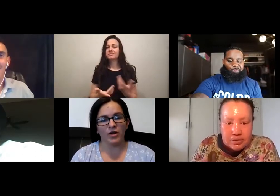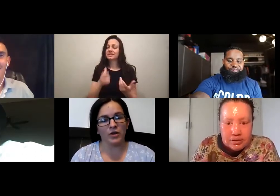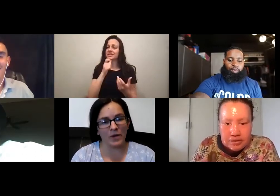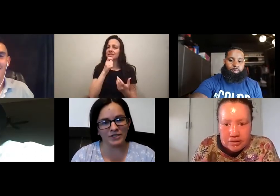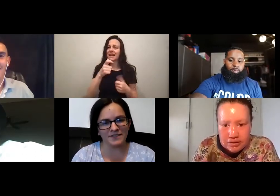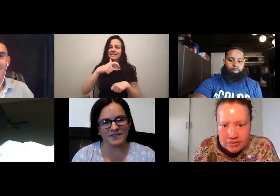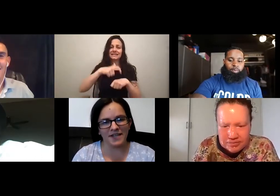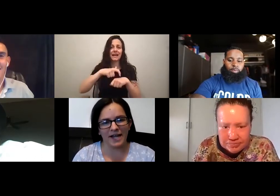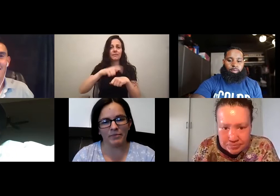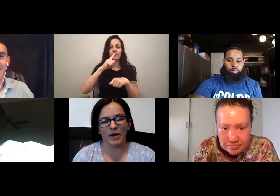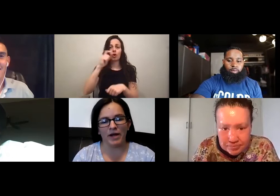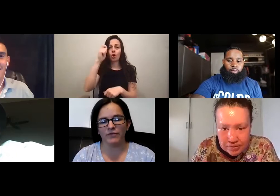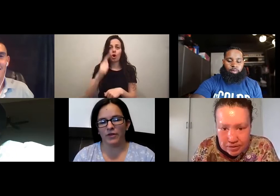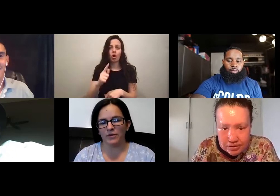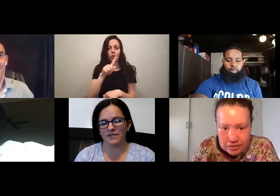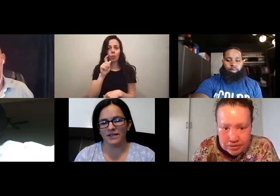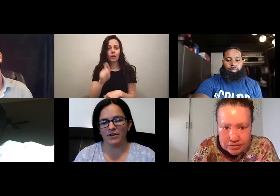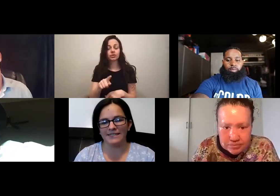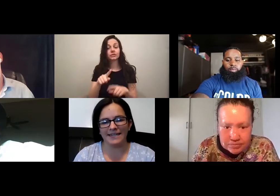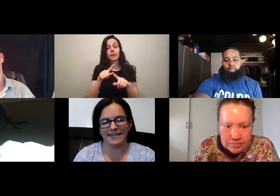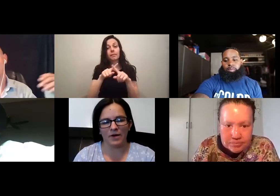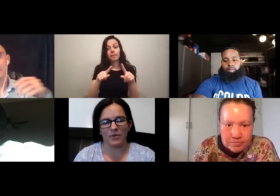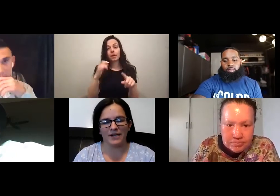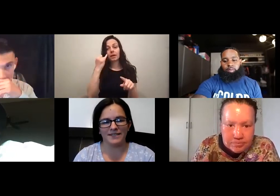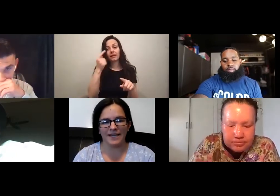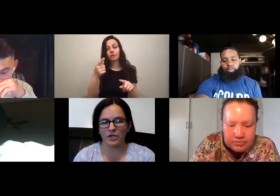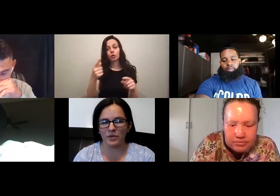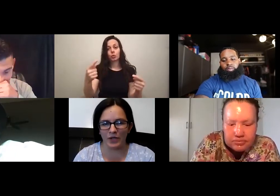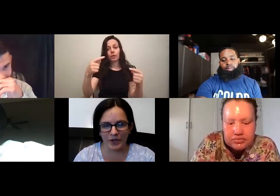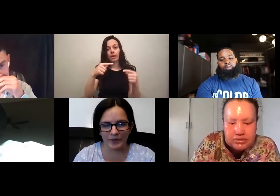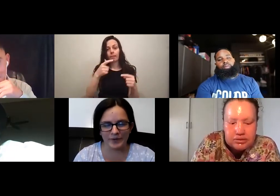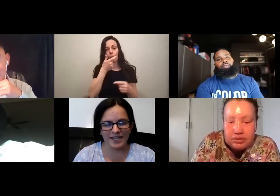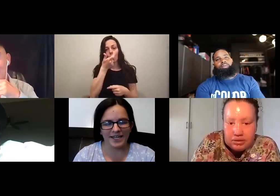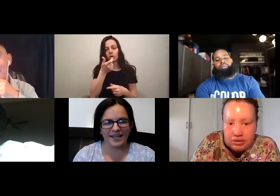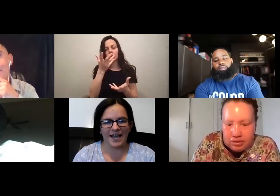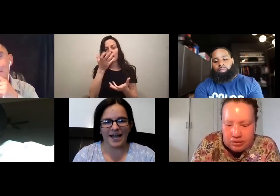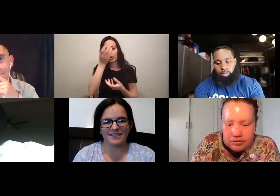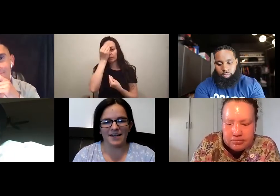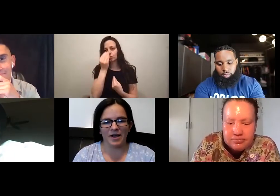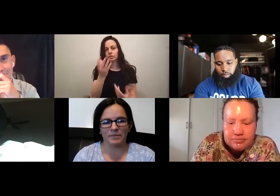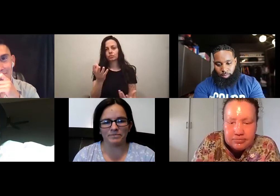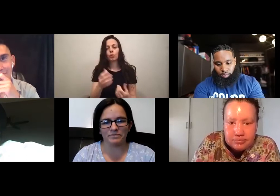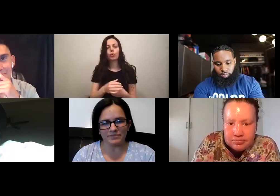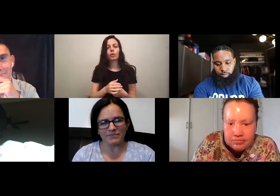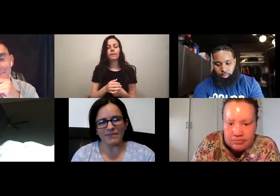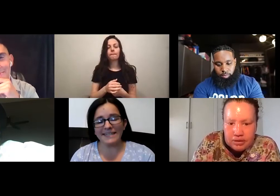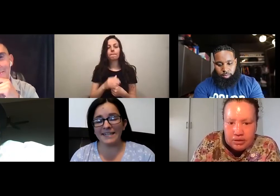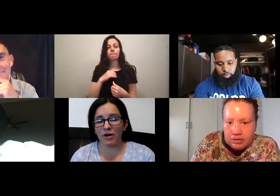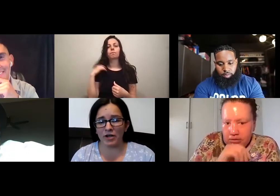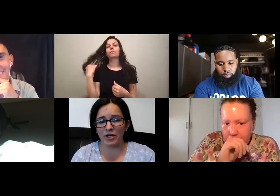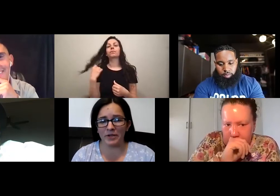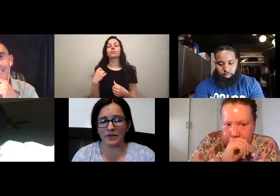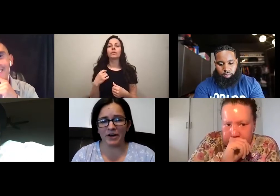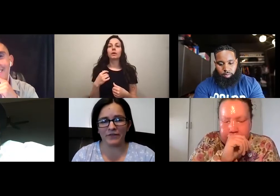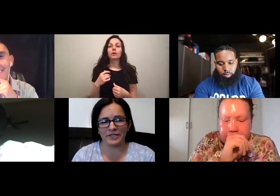to all of the questions today, but for those that are attending, I wanted to let you all know that in